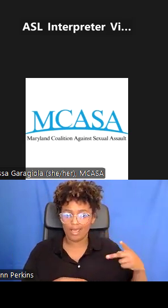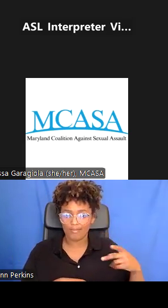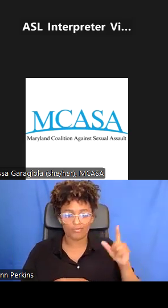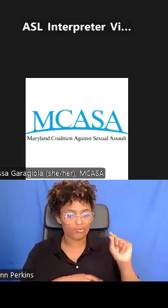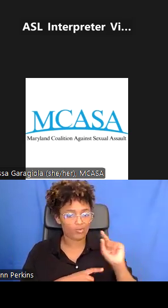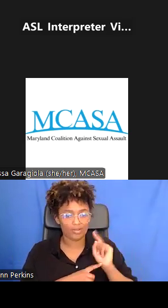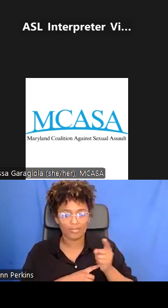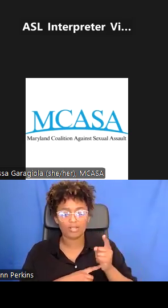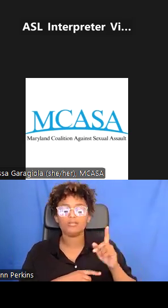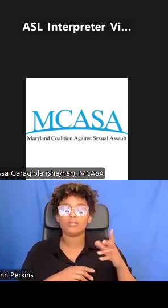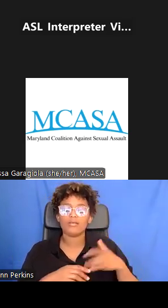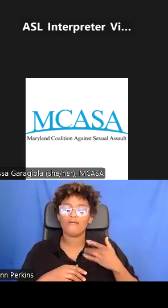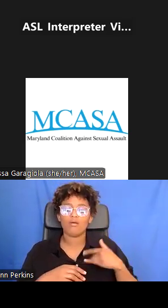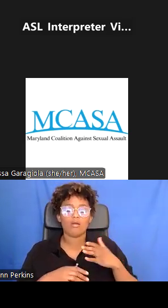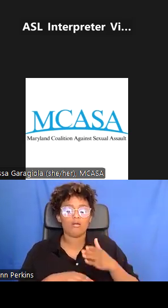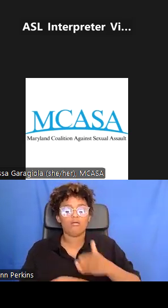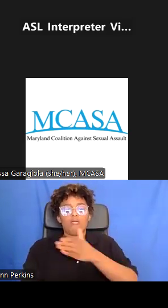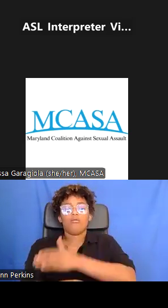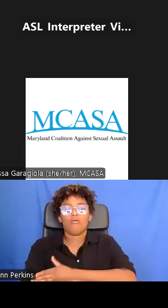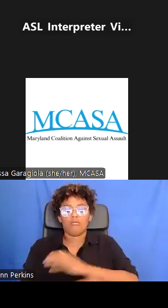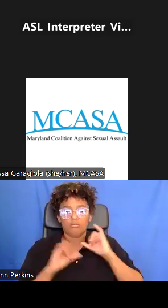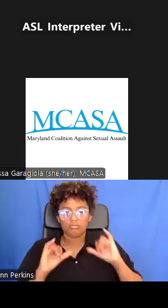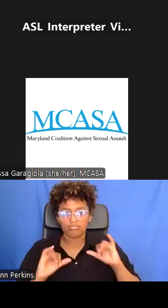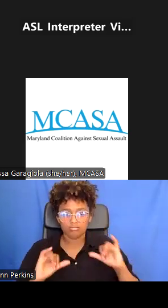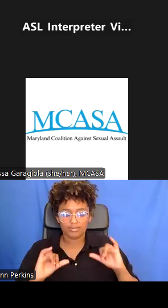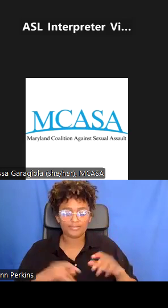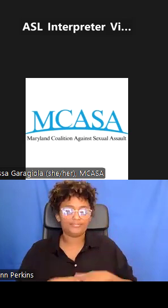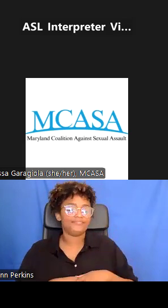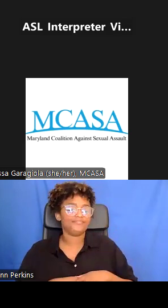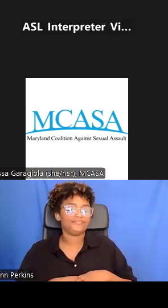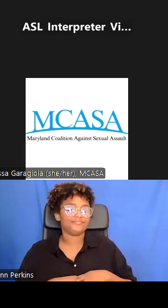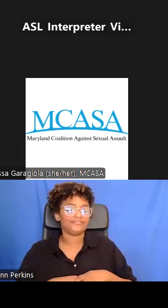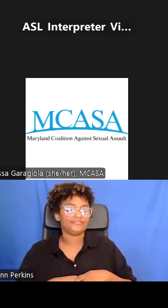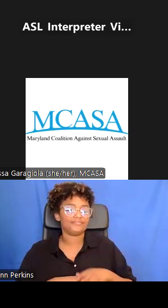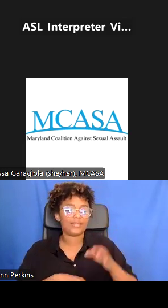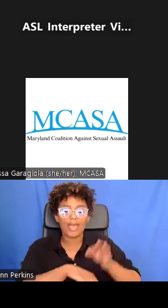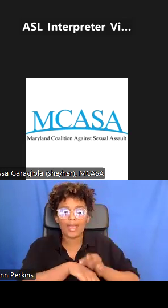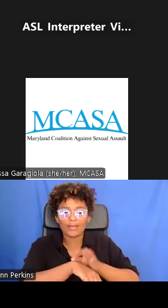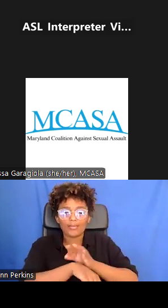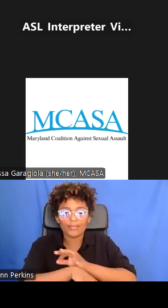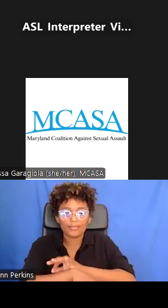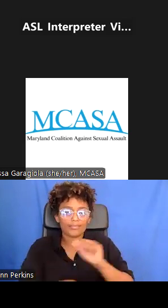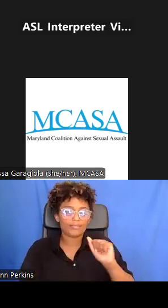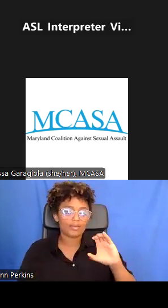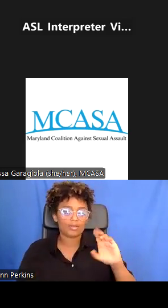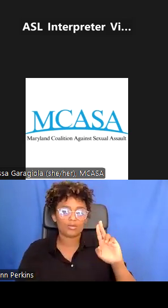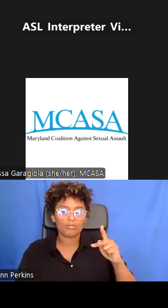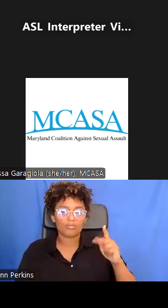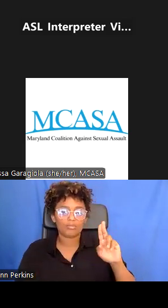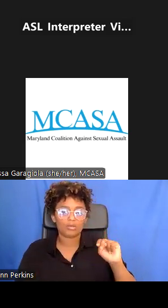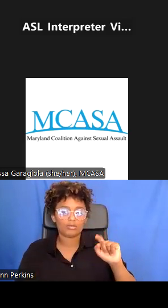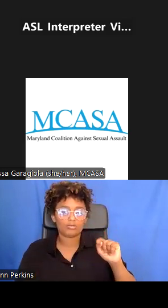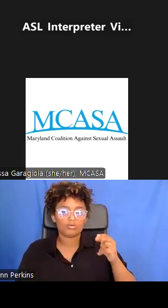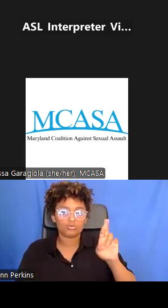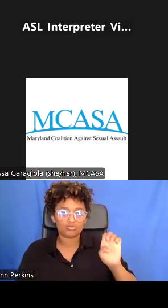Acupuncture. I love acupuncture. Ever put that in there? Running, walking. I saw hot bath on here. We're getting